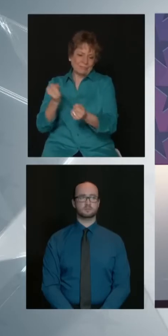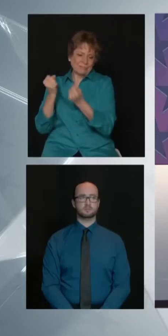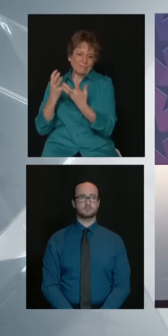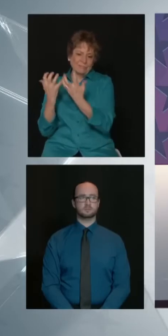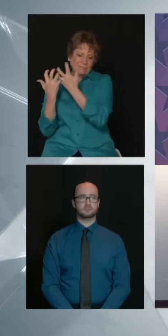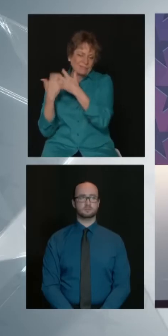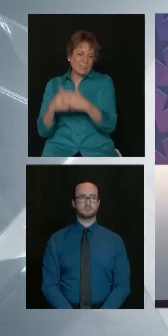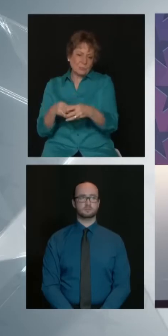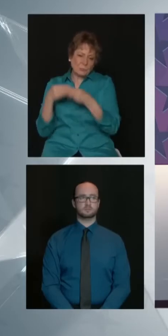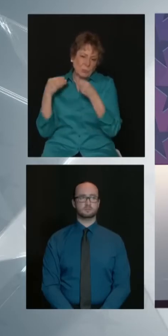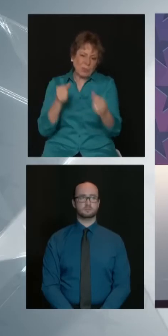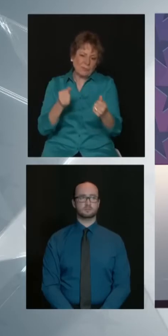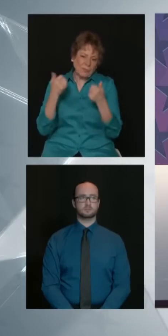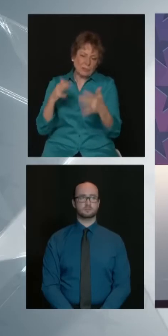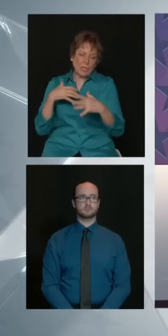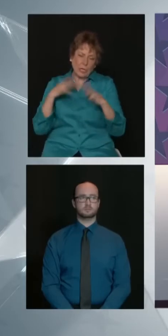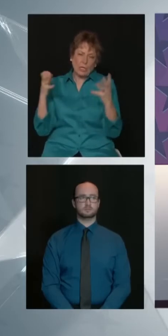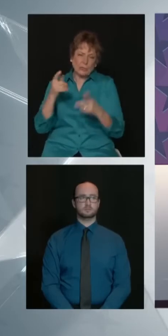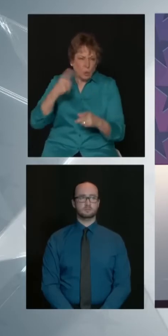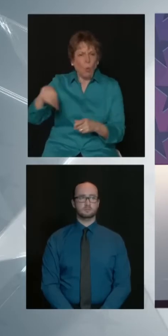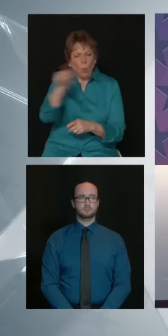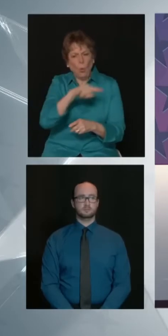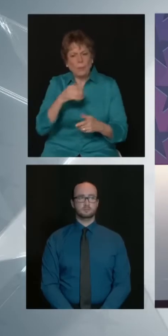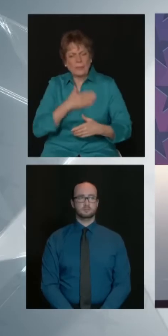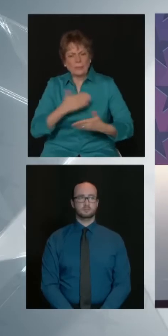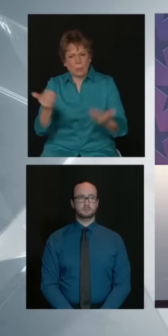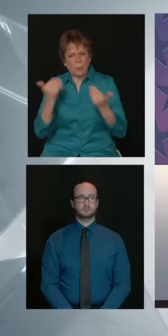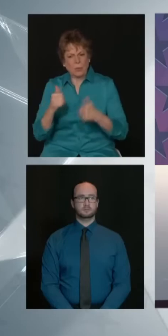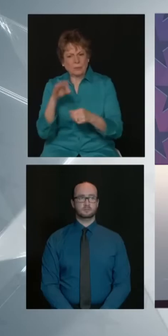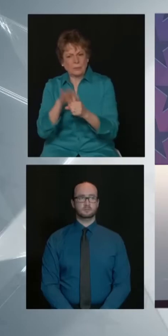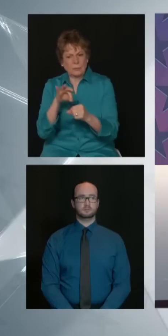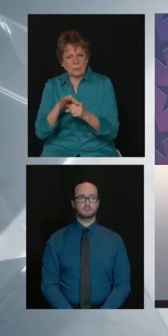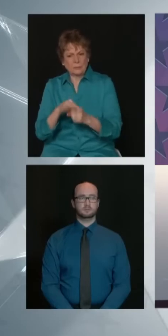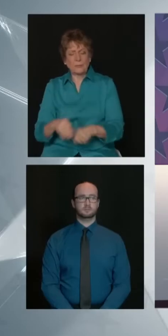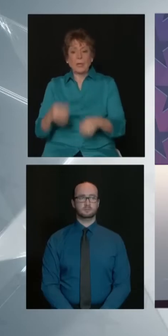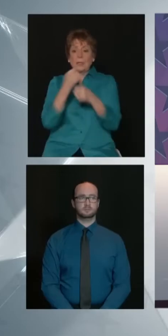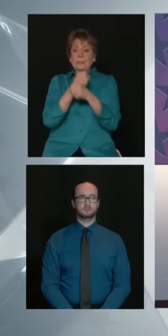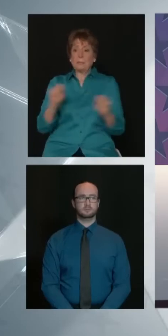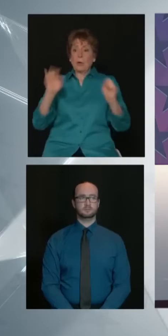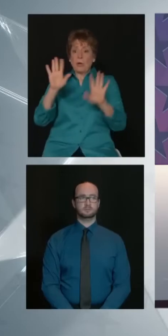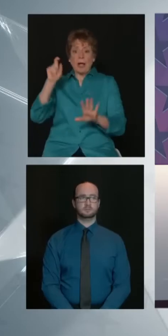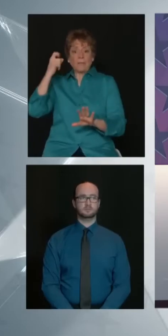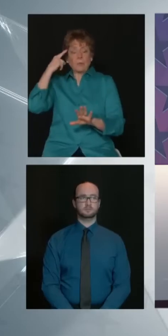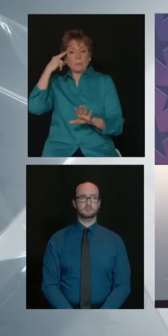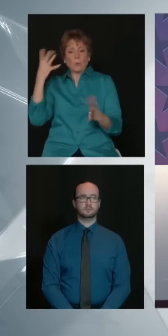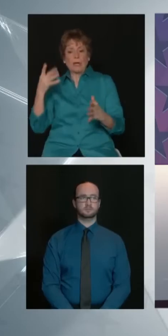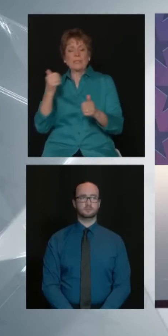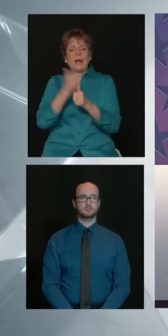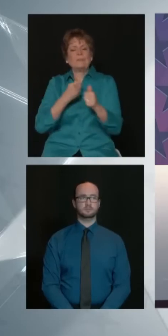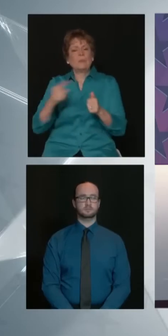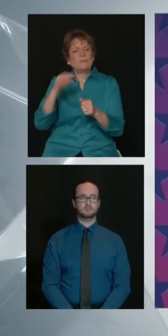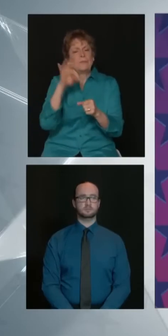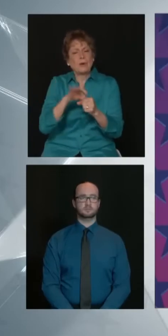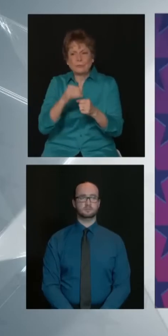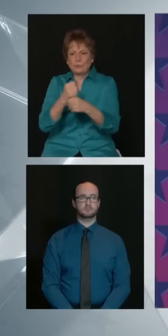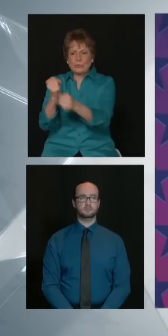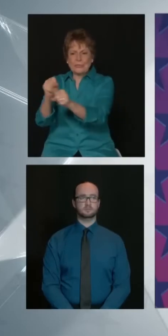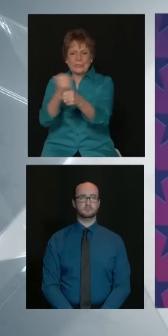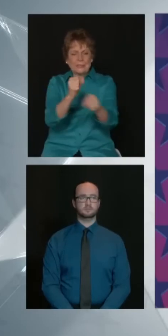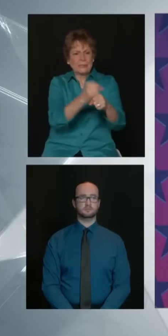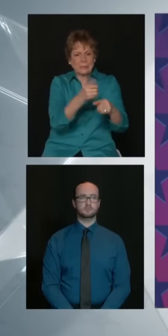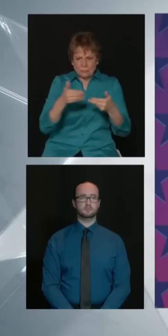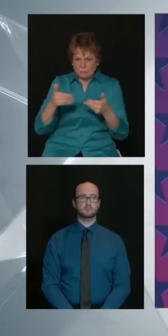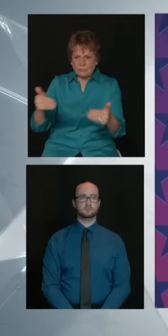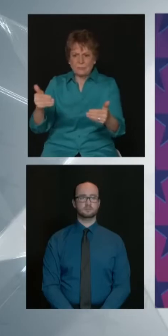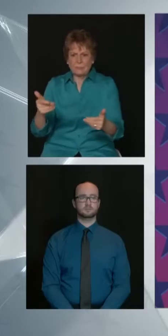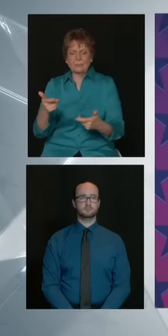is stronger when everybody votes. My opponent wants to make that harder for everybody. Are you trying to make things harder for people to